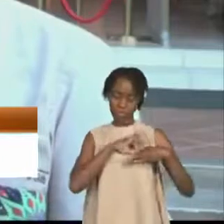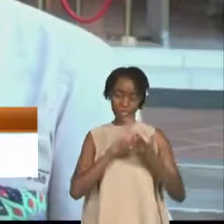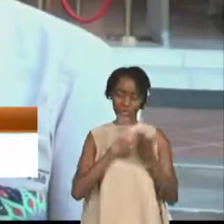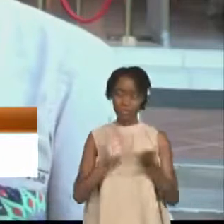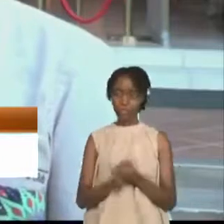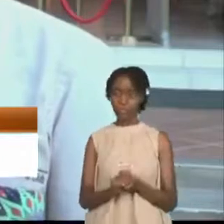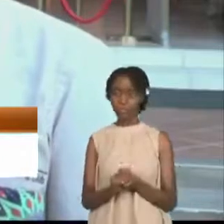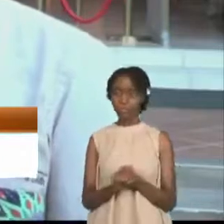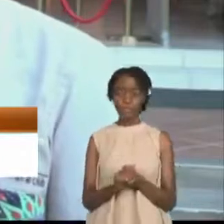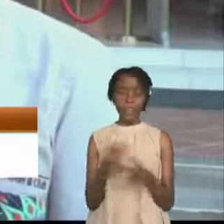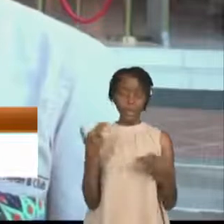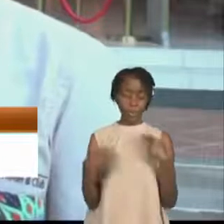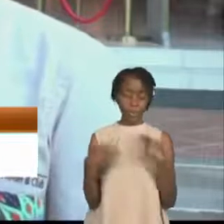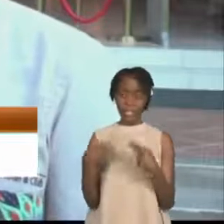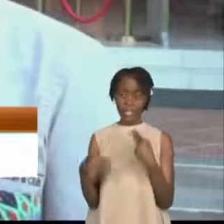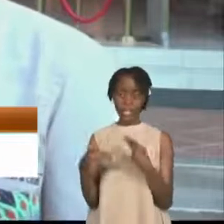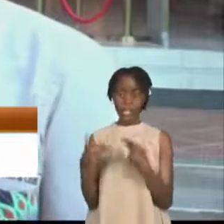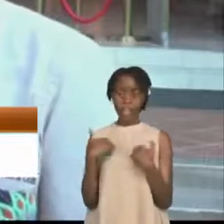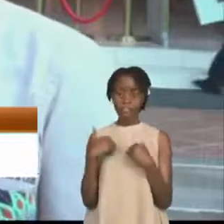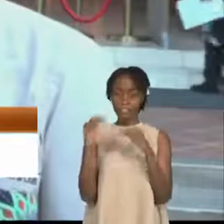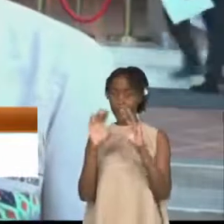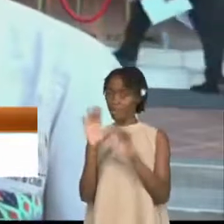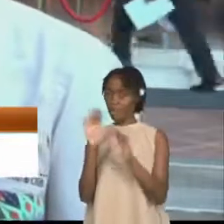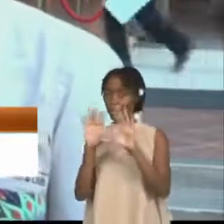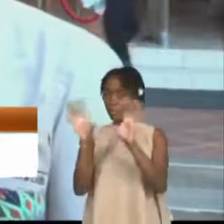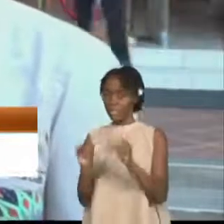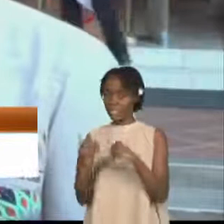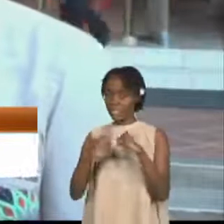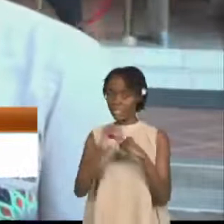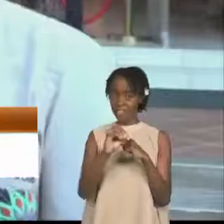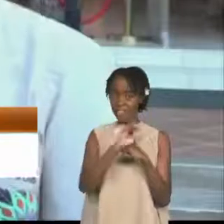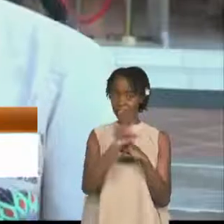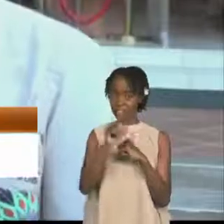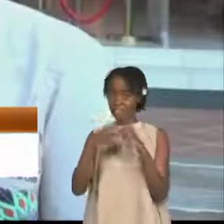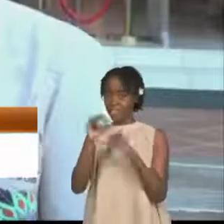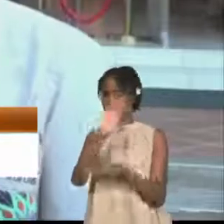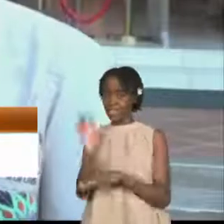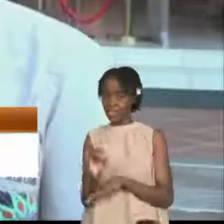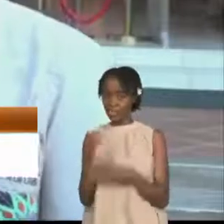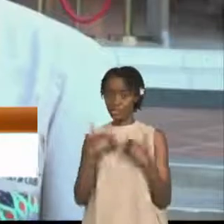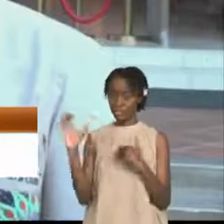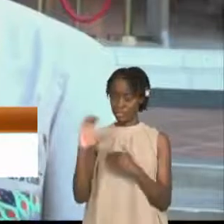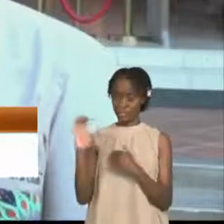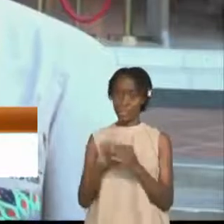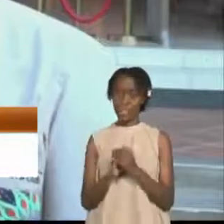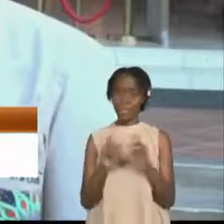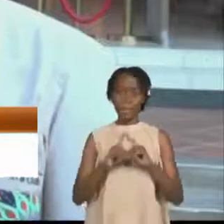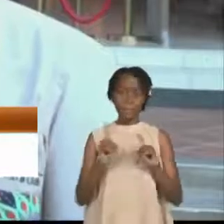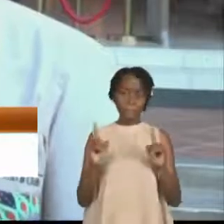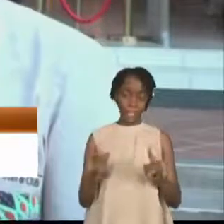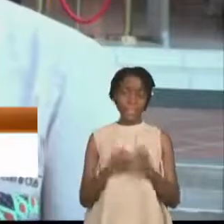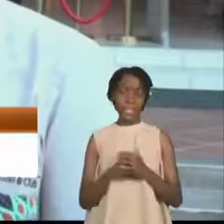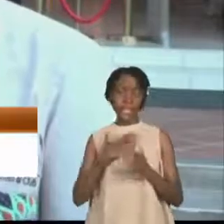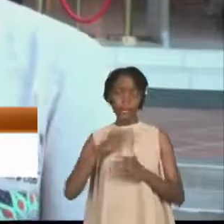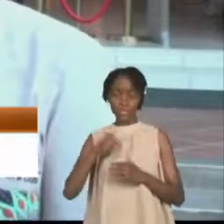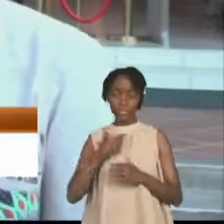hotel we had budgeted between 60 to 70 maximum occupancy and again considering we need to quarantine rooms whenever there is